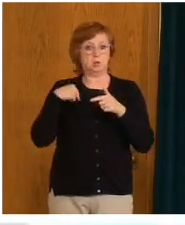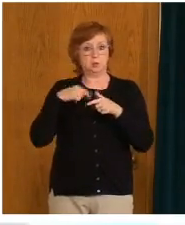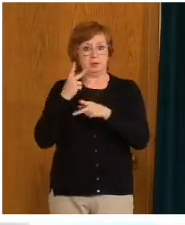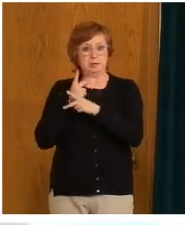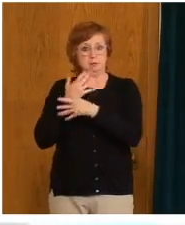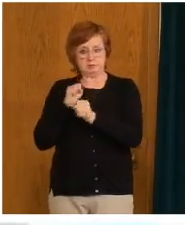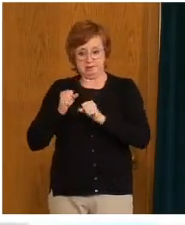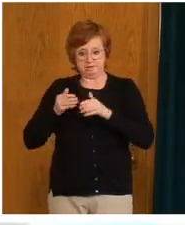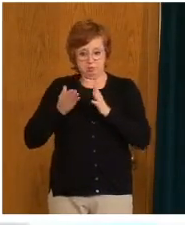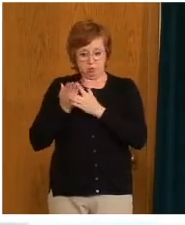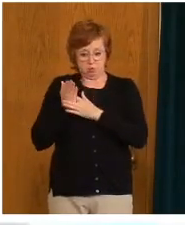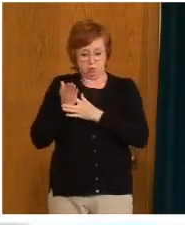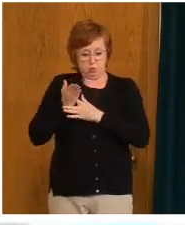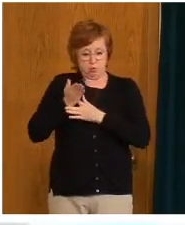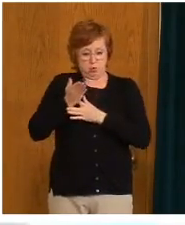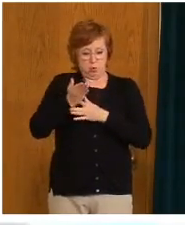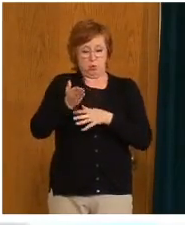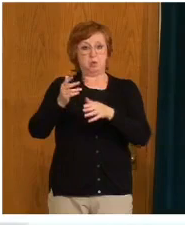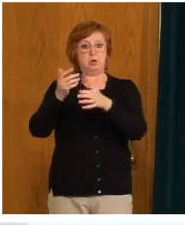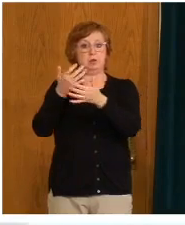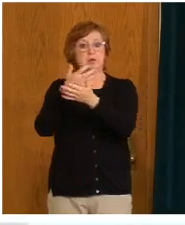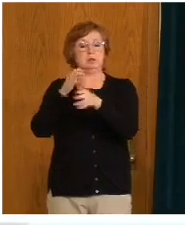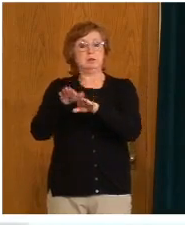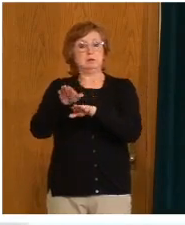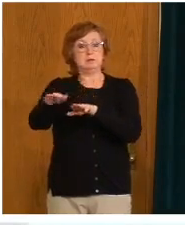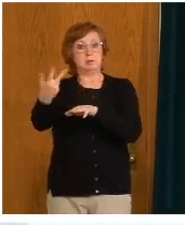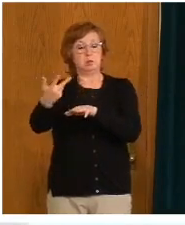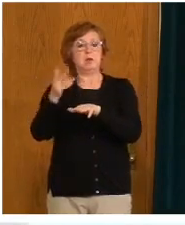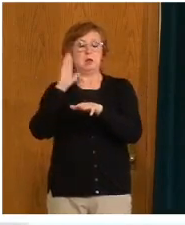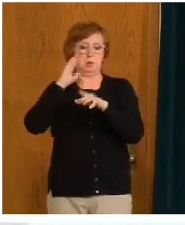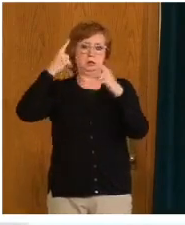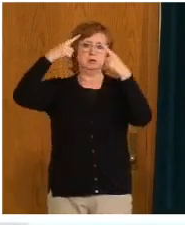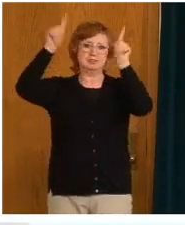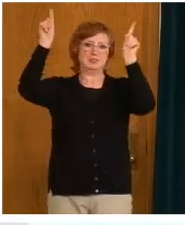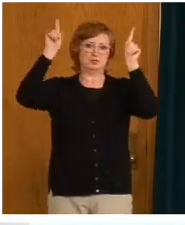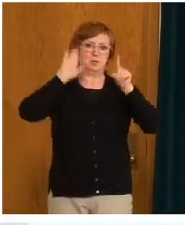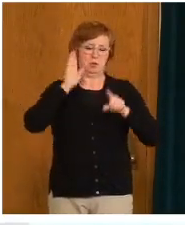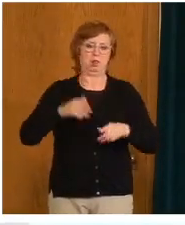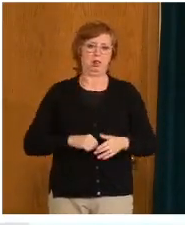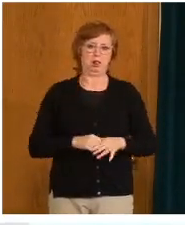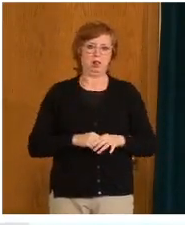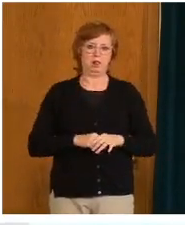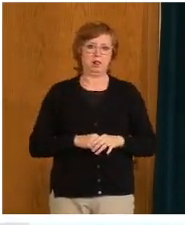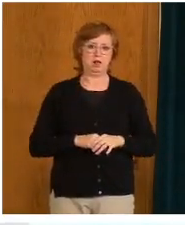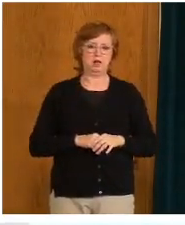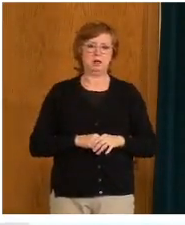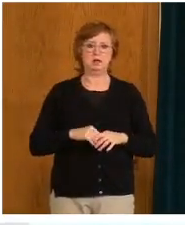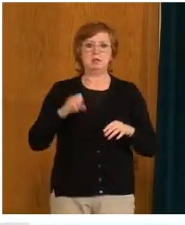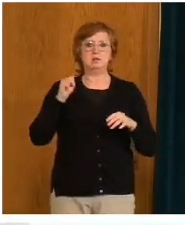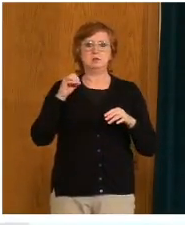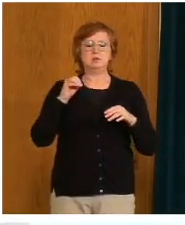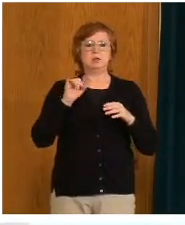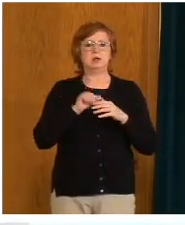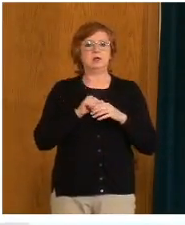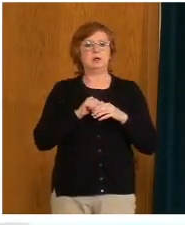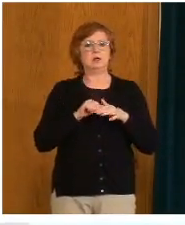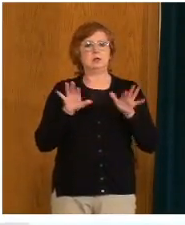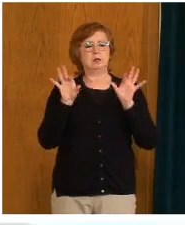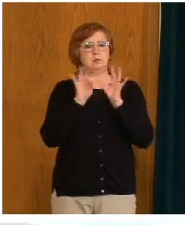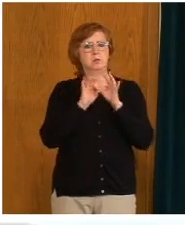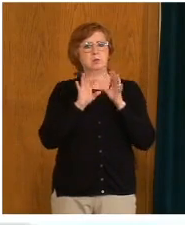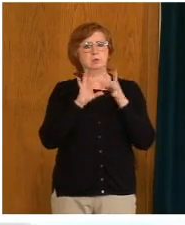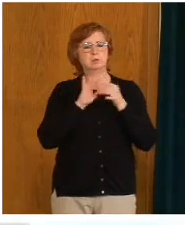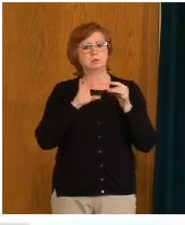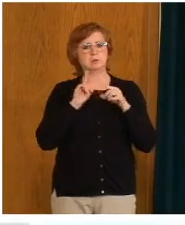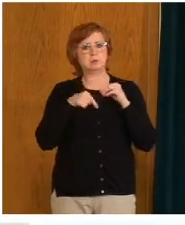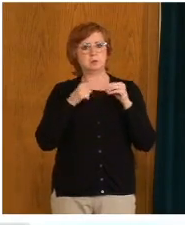be. So I think it is critical that we both get vaccinated at our first opportunity and look at all